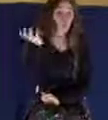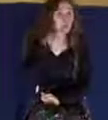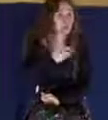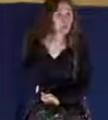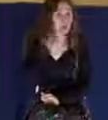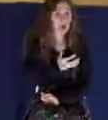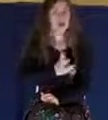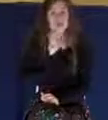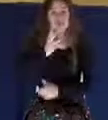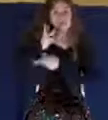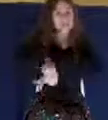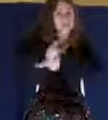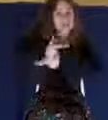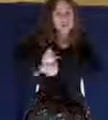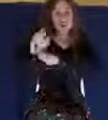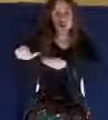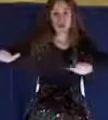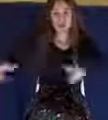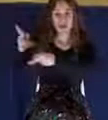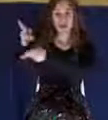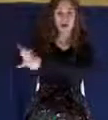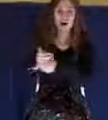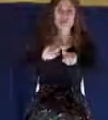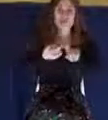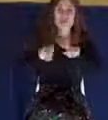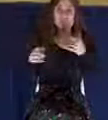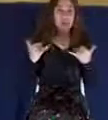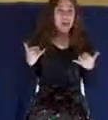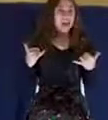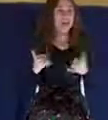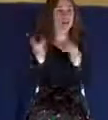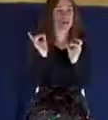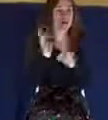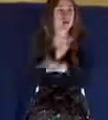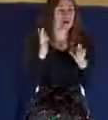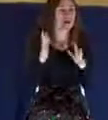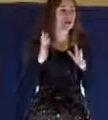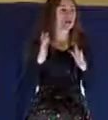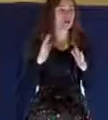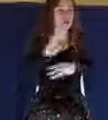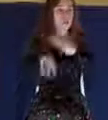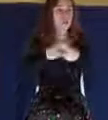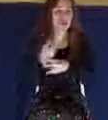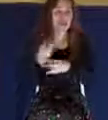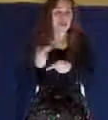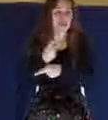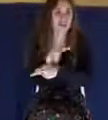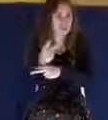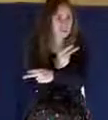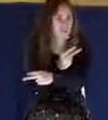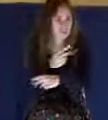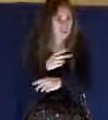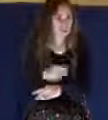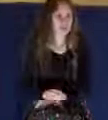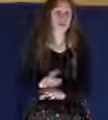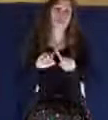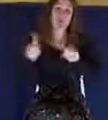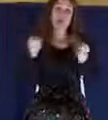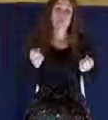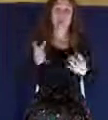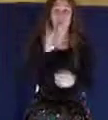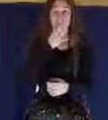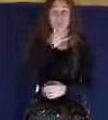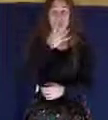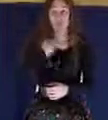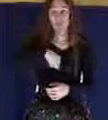mother her children in dark days like that and this. But many of the moms that we honor